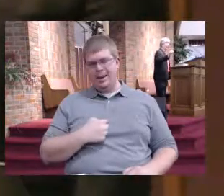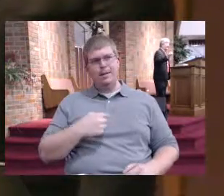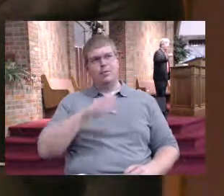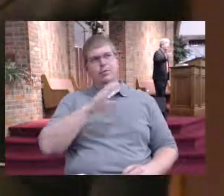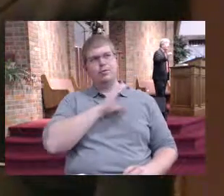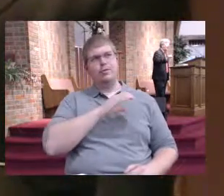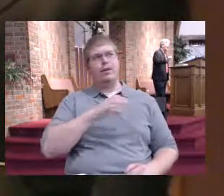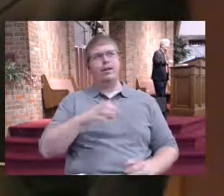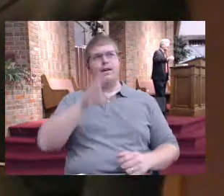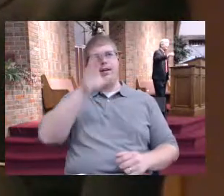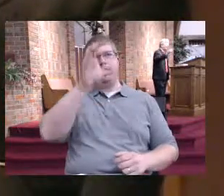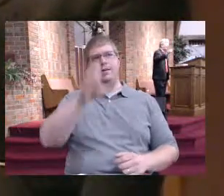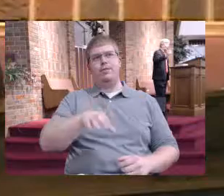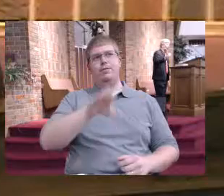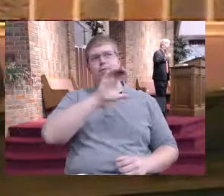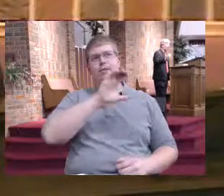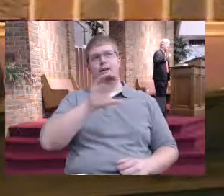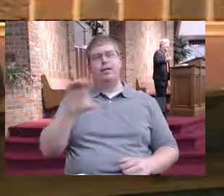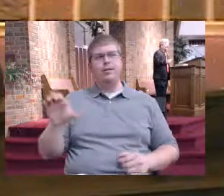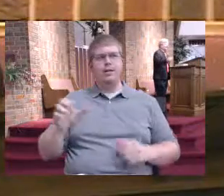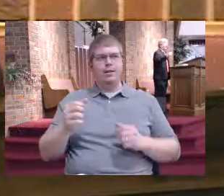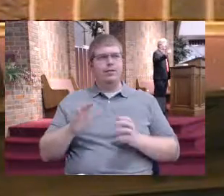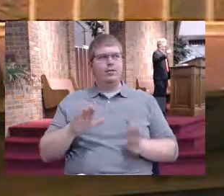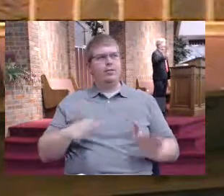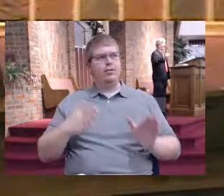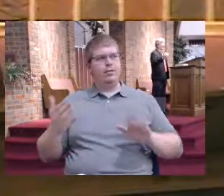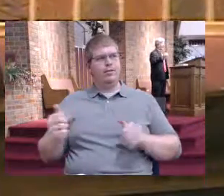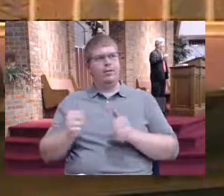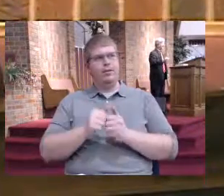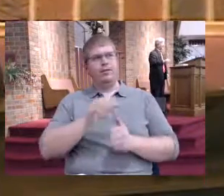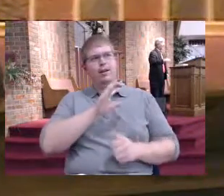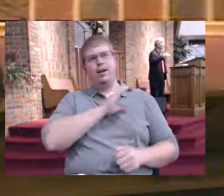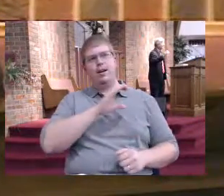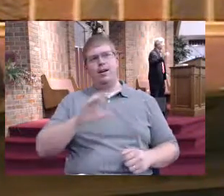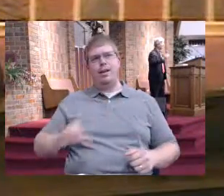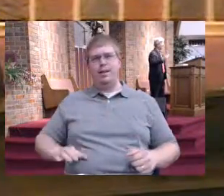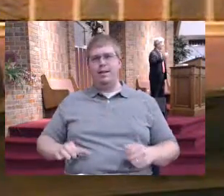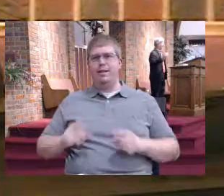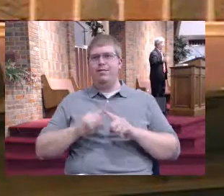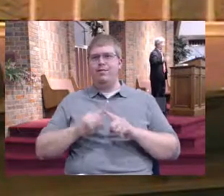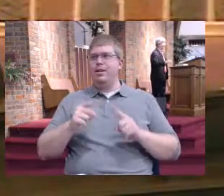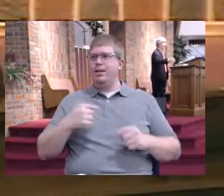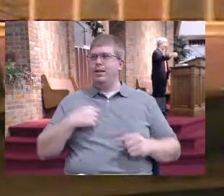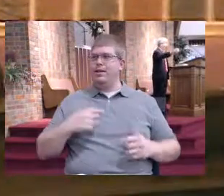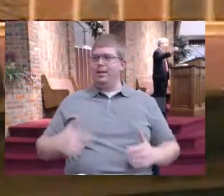I am crucified with Christ, nevertheless.